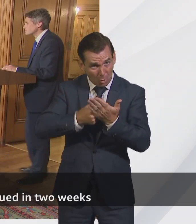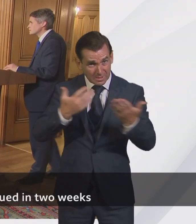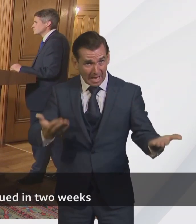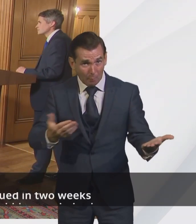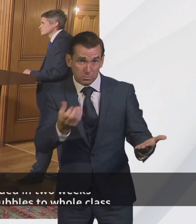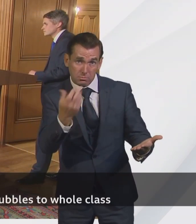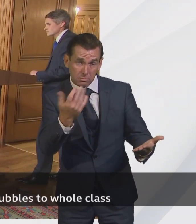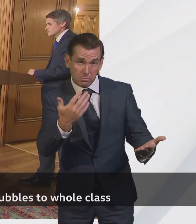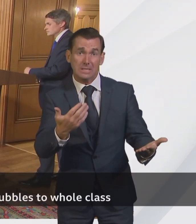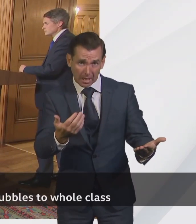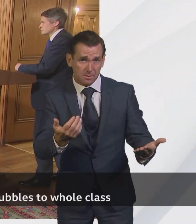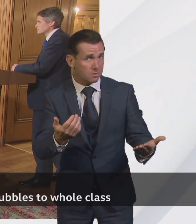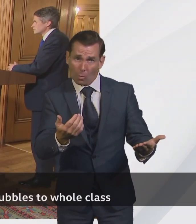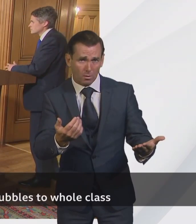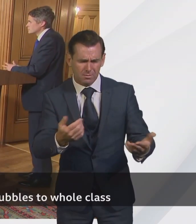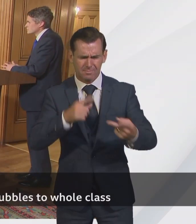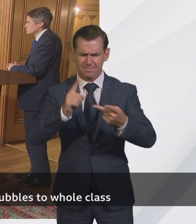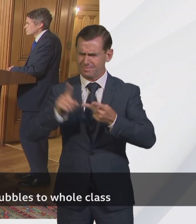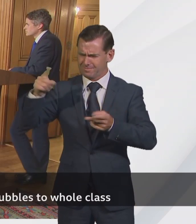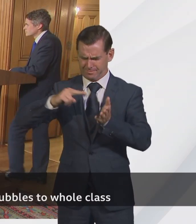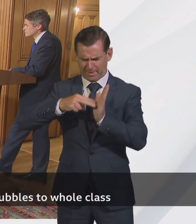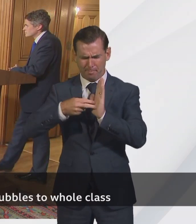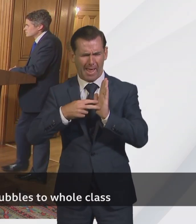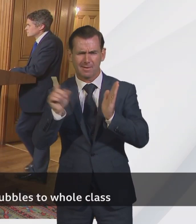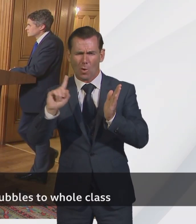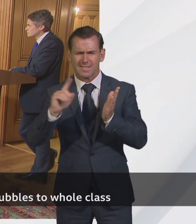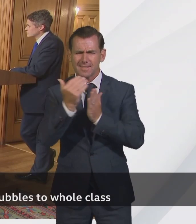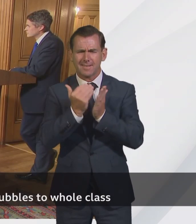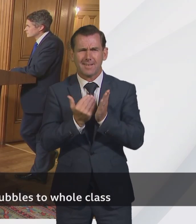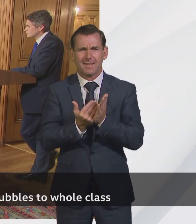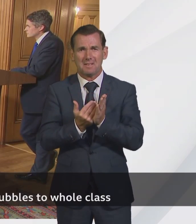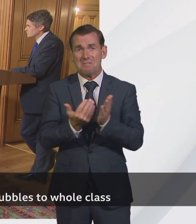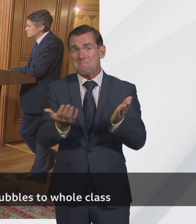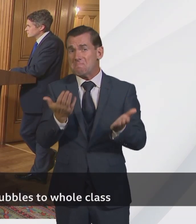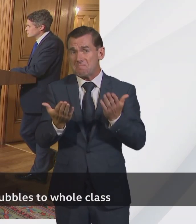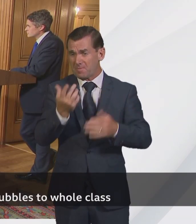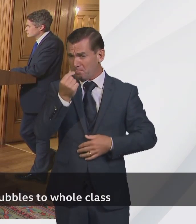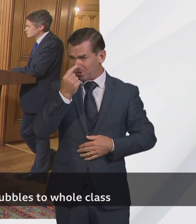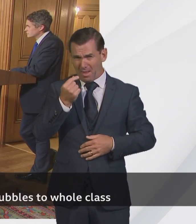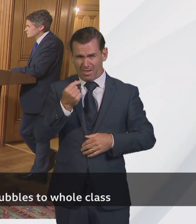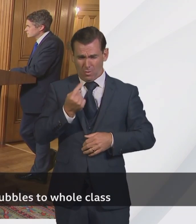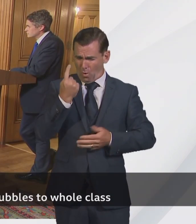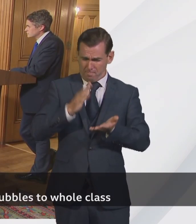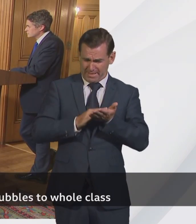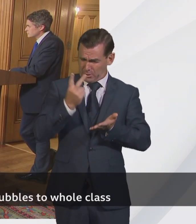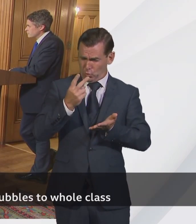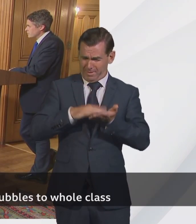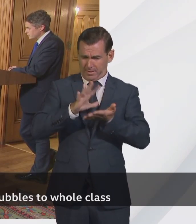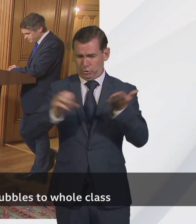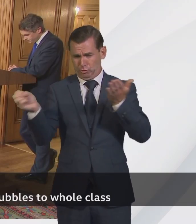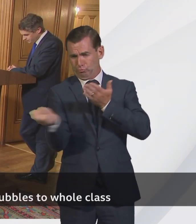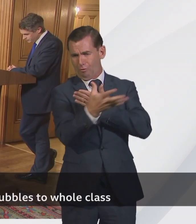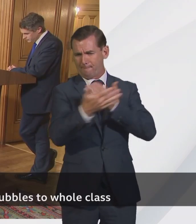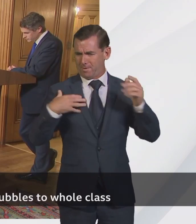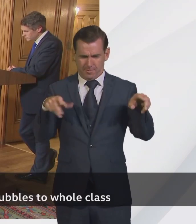of a plan do you have to get there? Is one option actually getting rid of social distancing altogether? Or are you going to plan